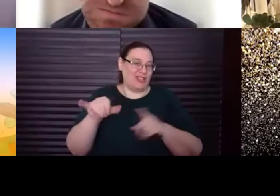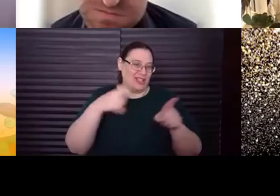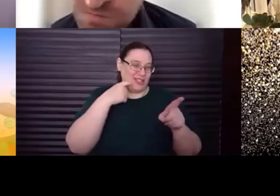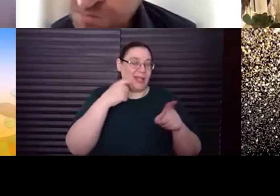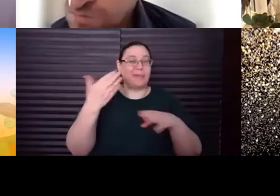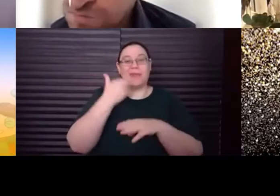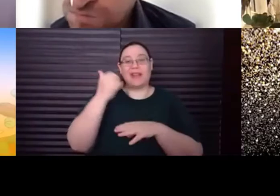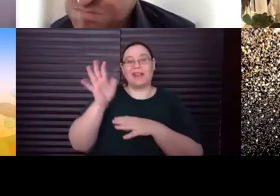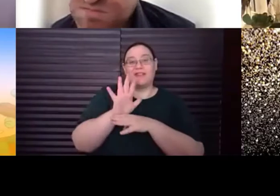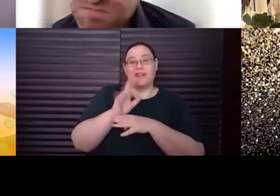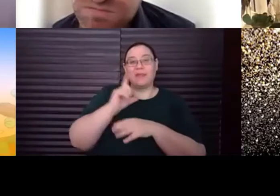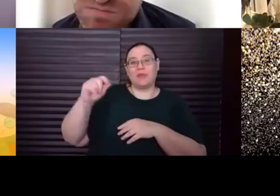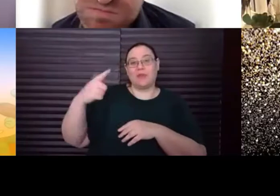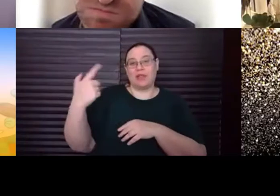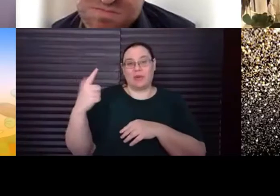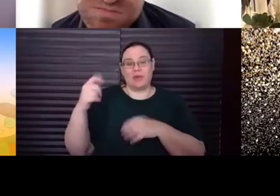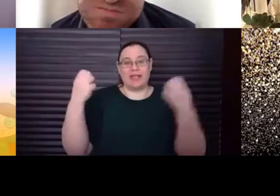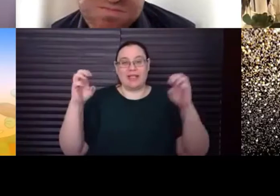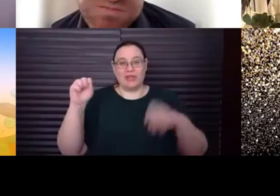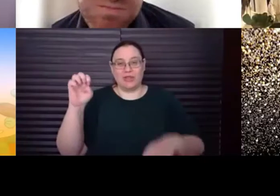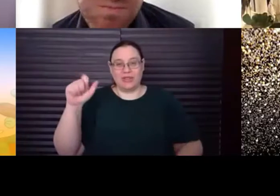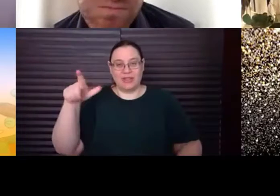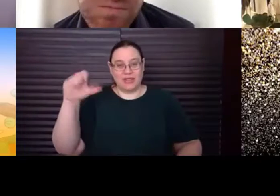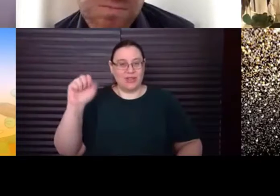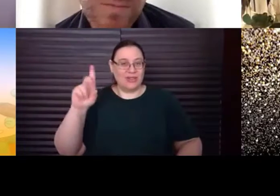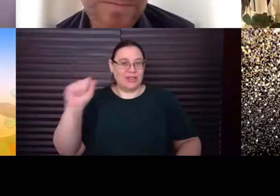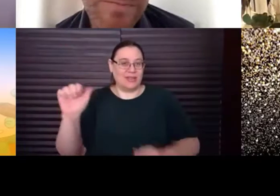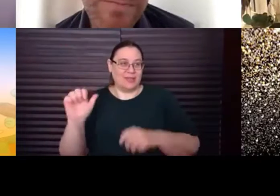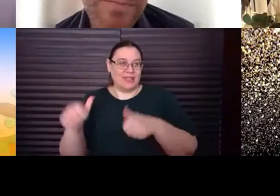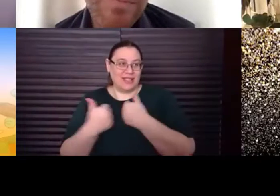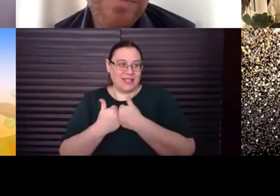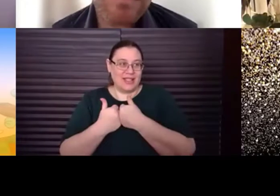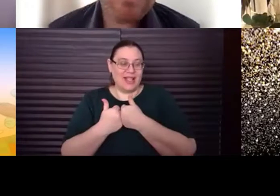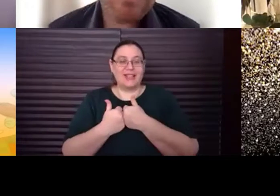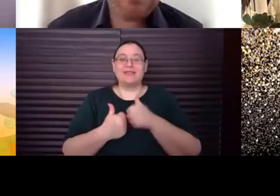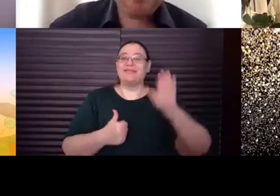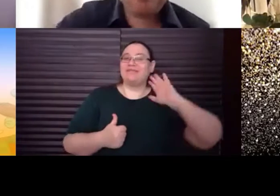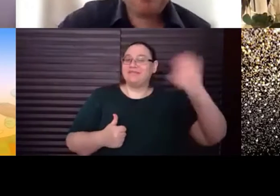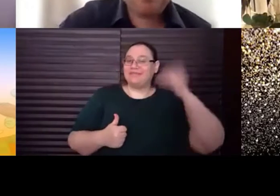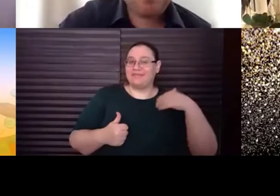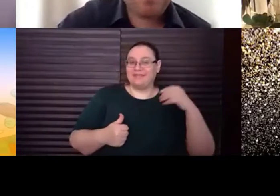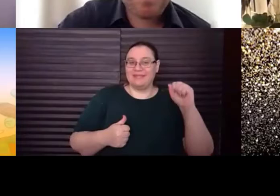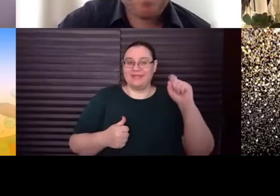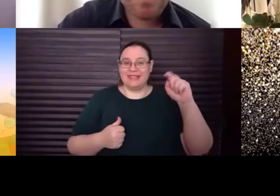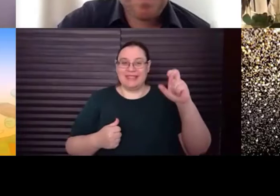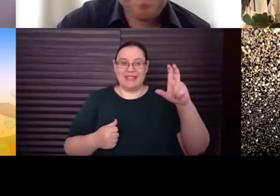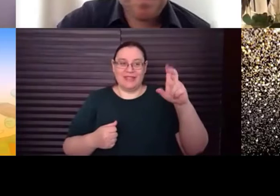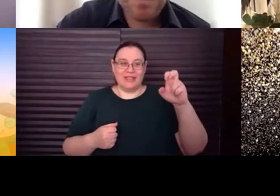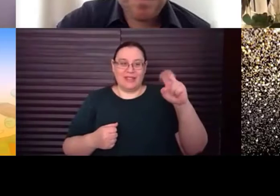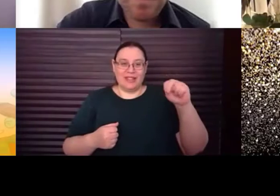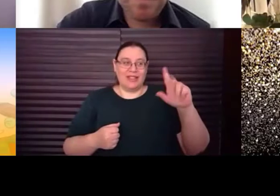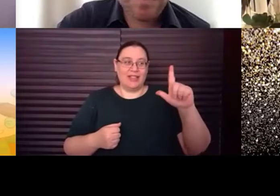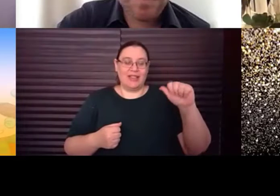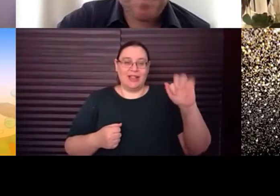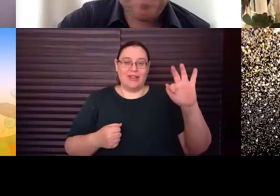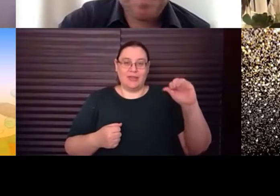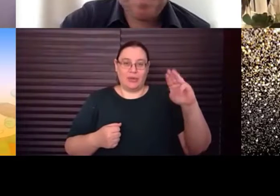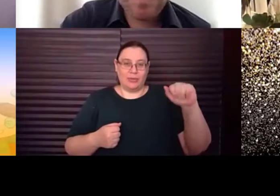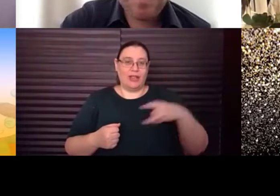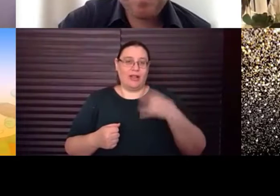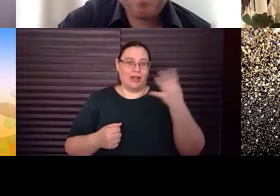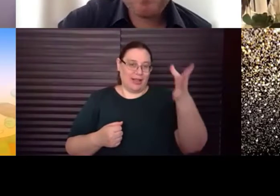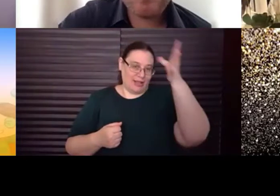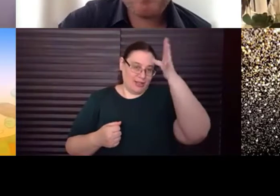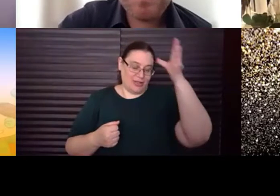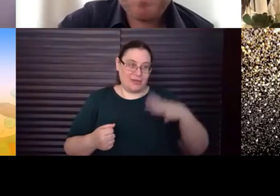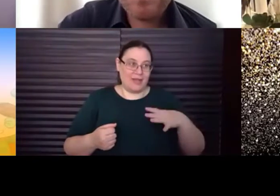the 2021 Easterseals Film Disability Challenge. Yes, I'm Stephen Lachioma. I am a Caucasian